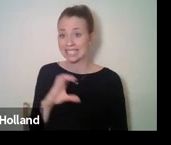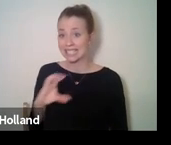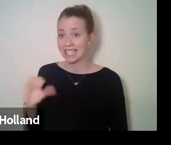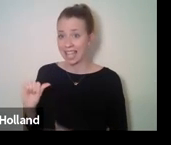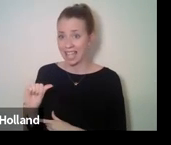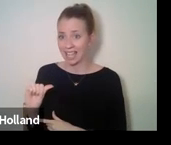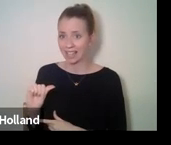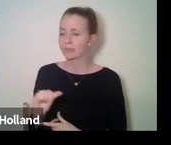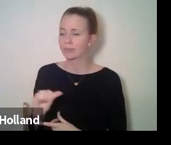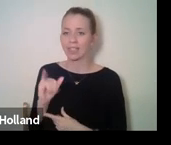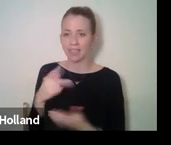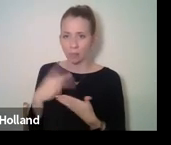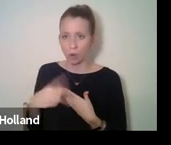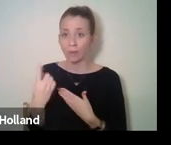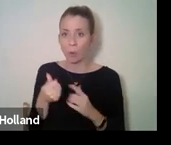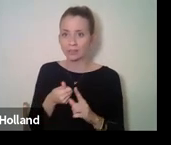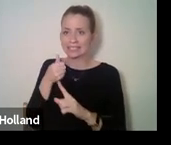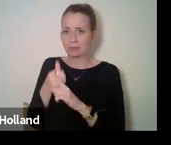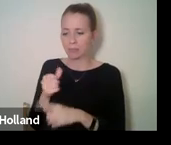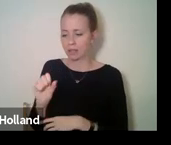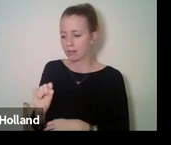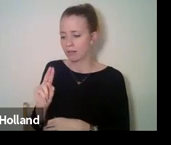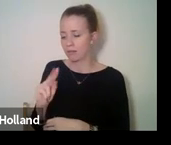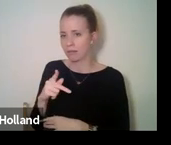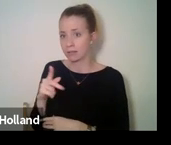is only affecting the supply price.